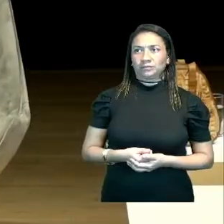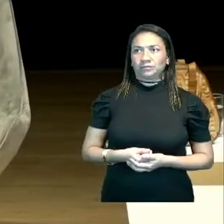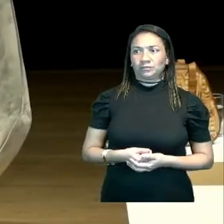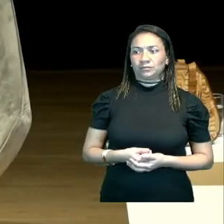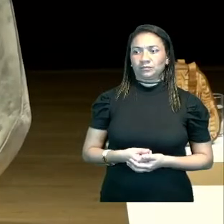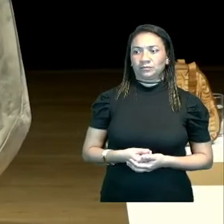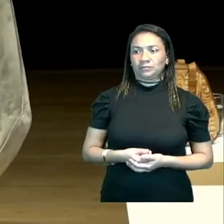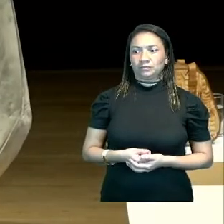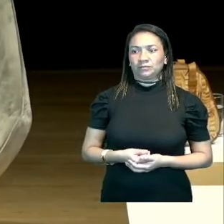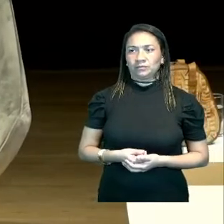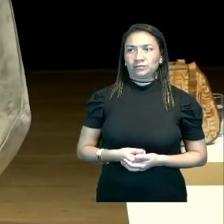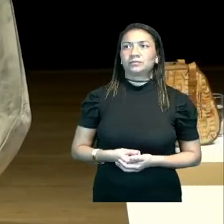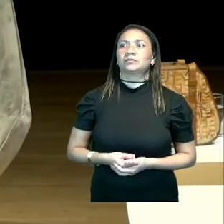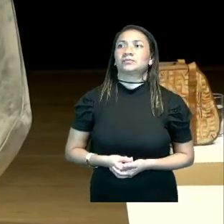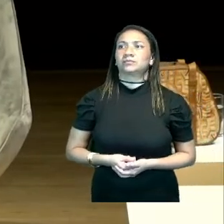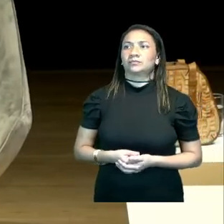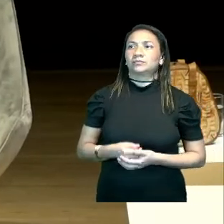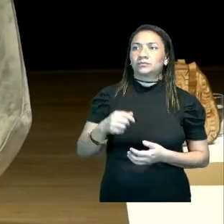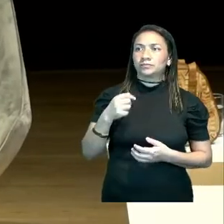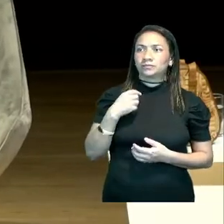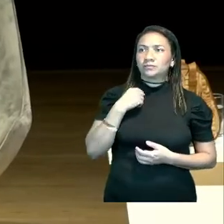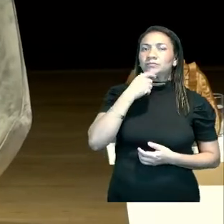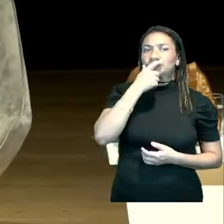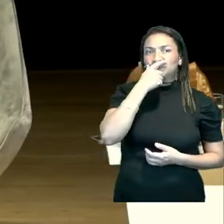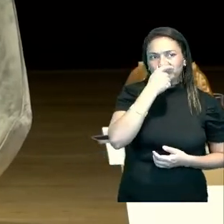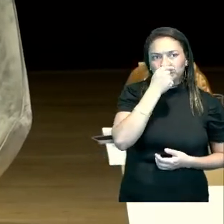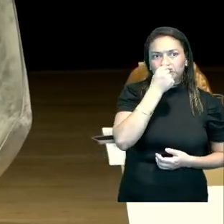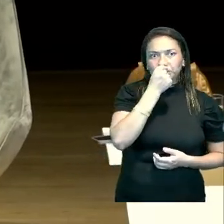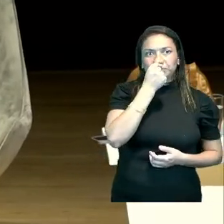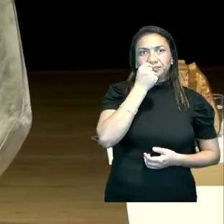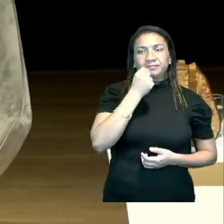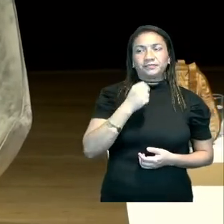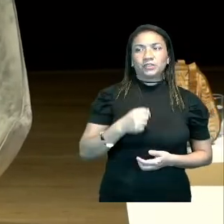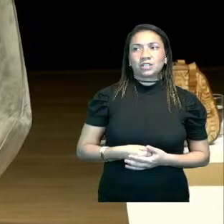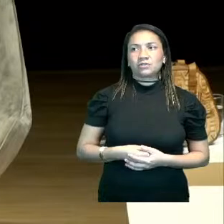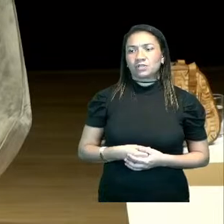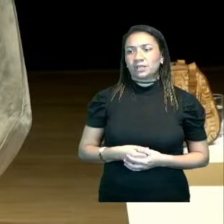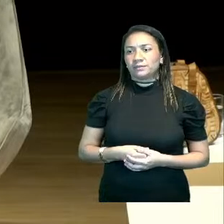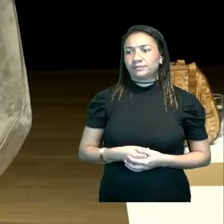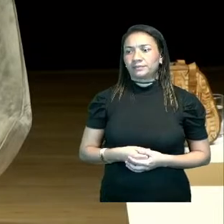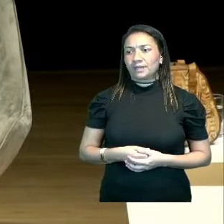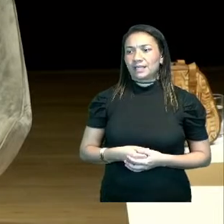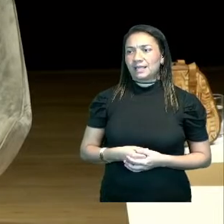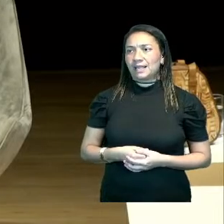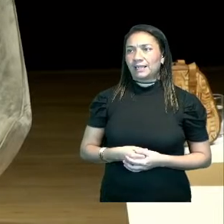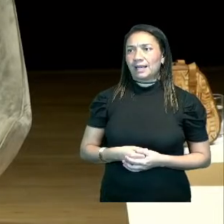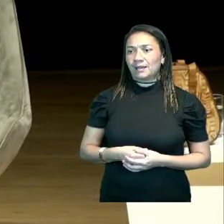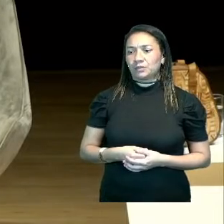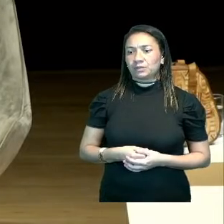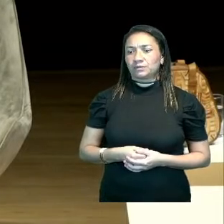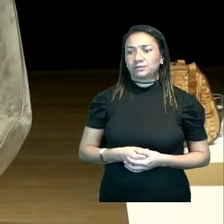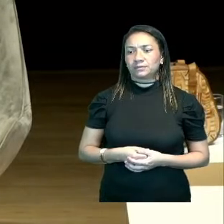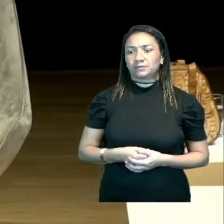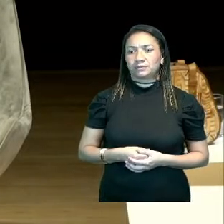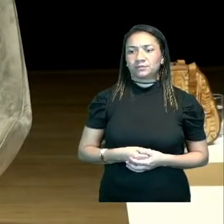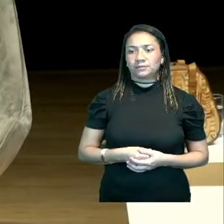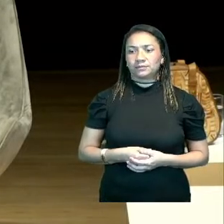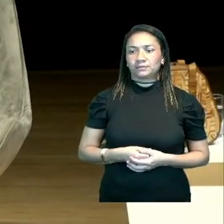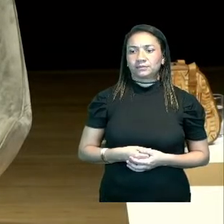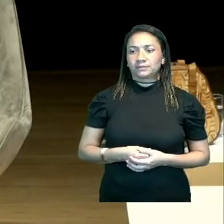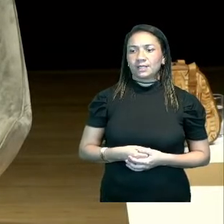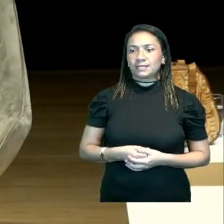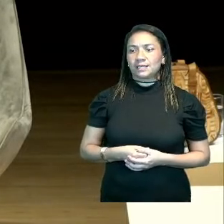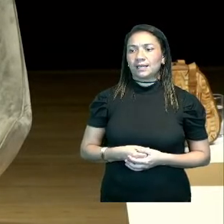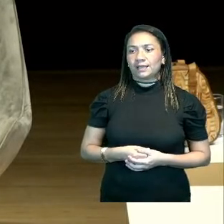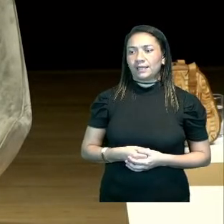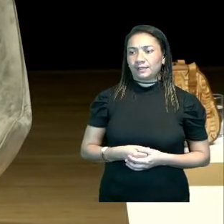What Black women and girls have contributed to the world and to the